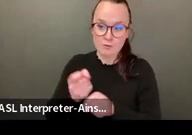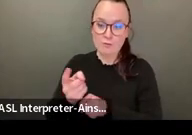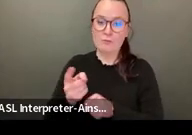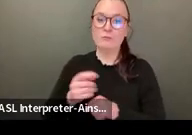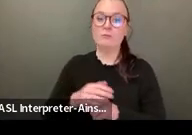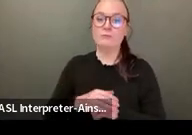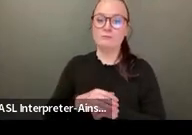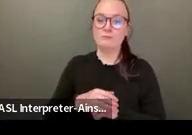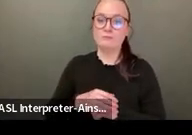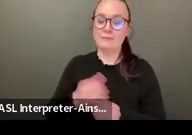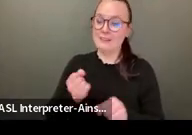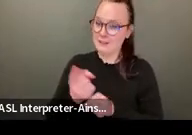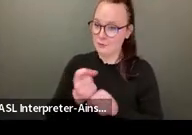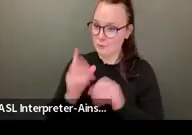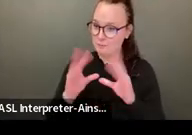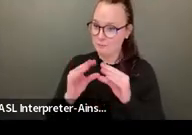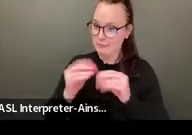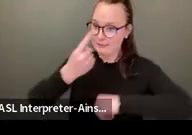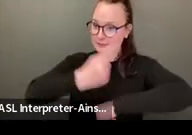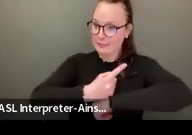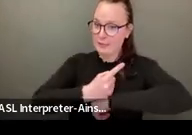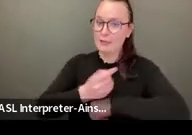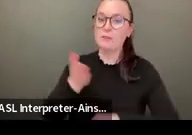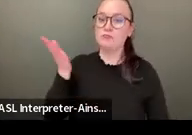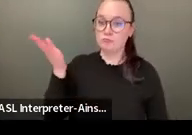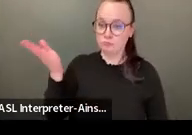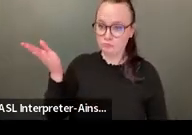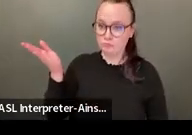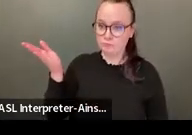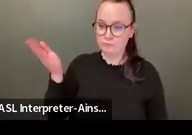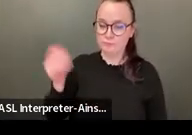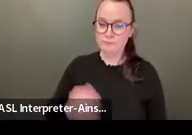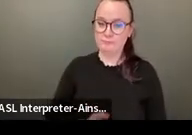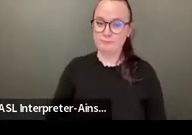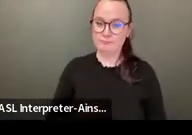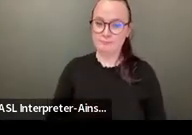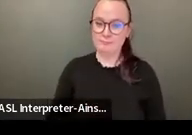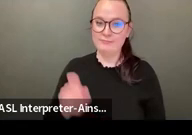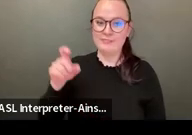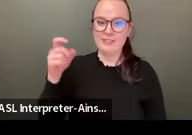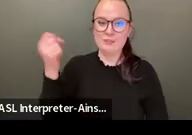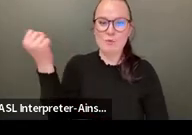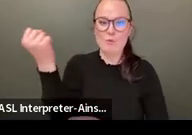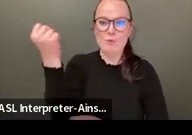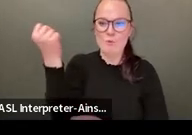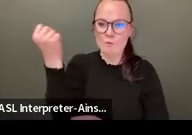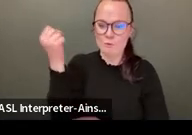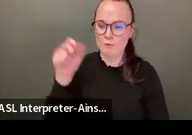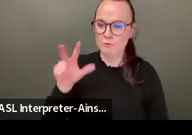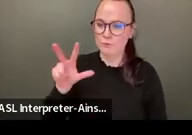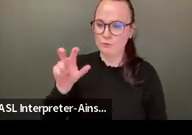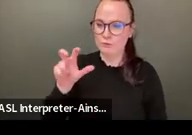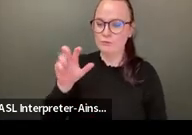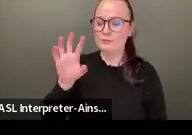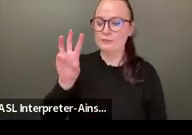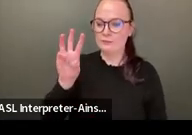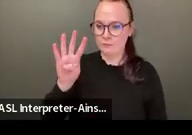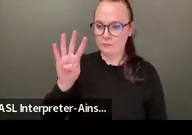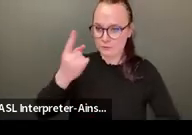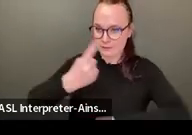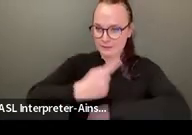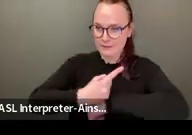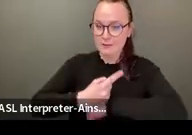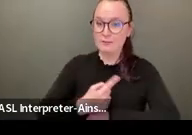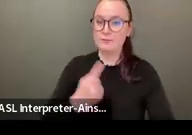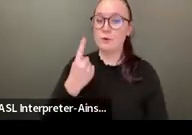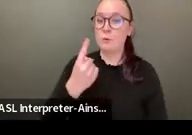your annual meeting date here, as is in the example. So you need to hold it 364 days. So 1/6,